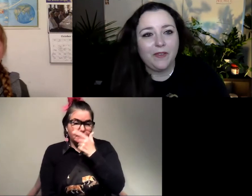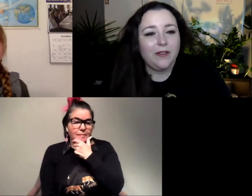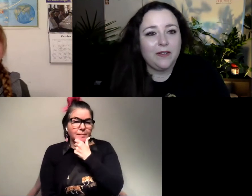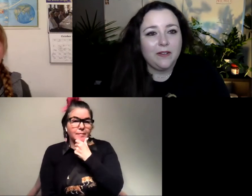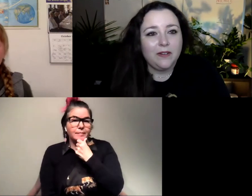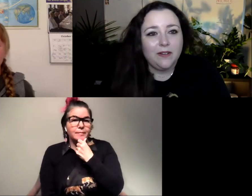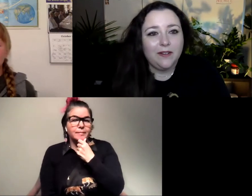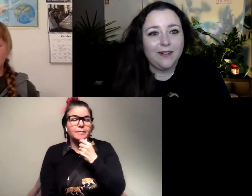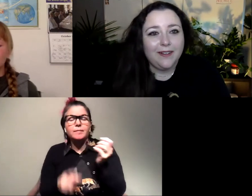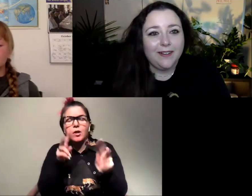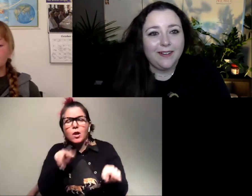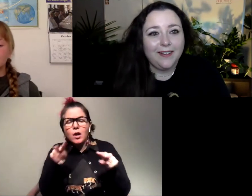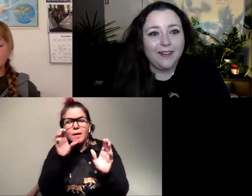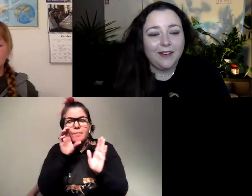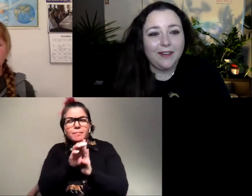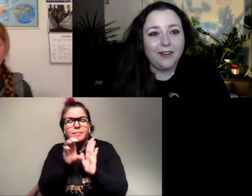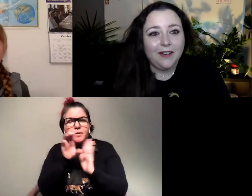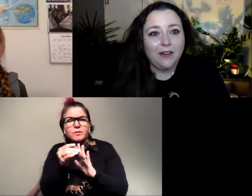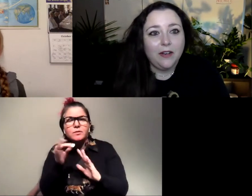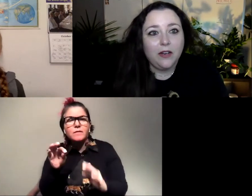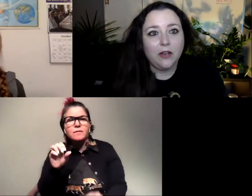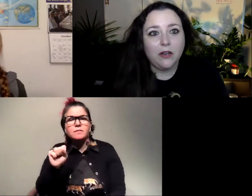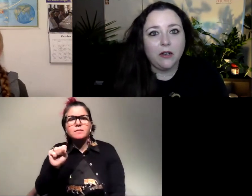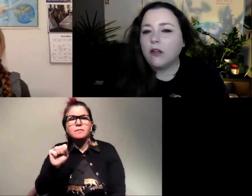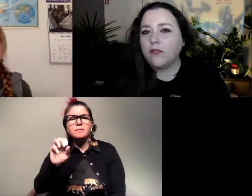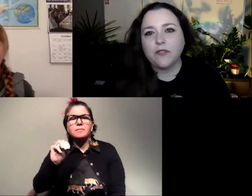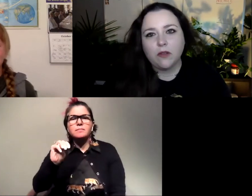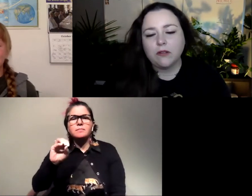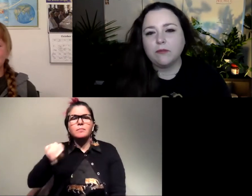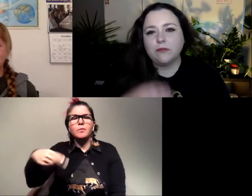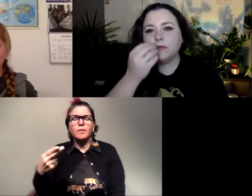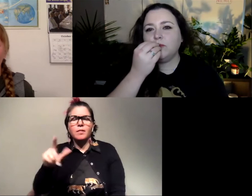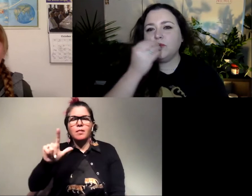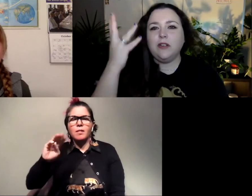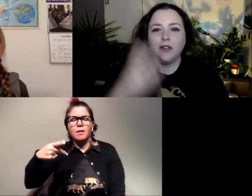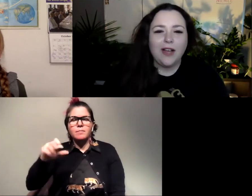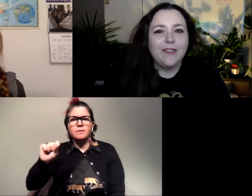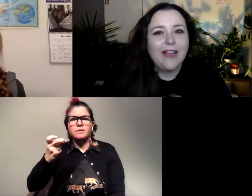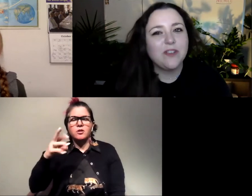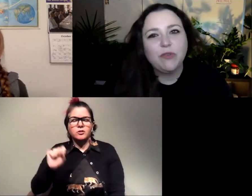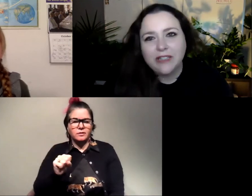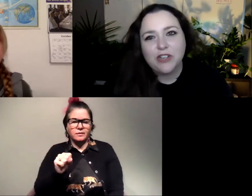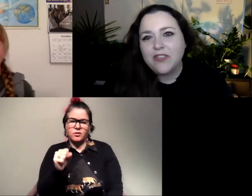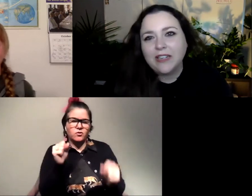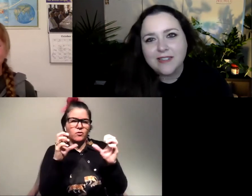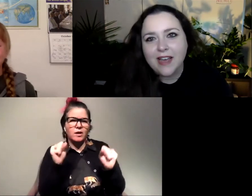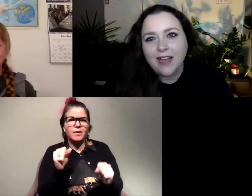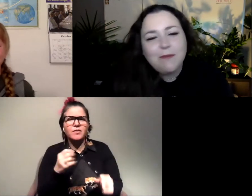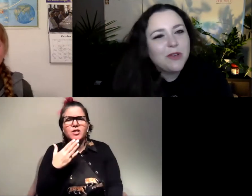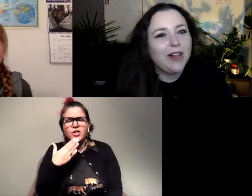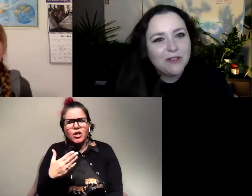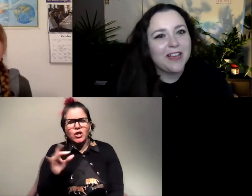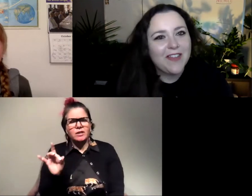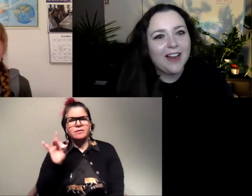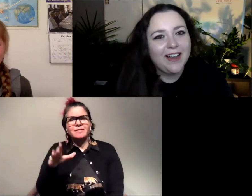Look up pictures of smooth lumpsuckers because they're incredible. That's a really good thing to say. I'm